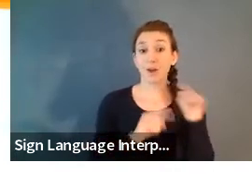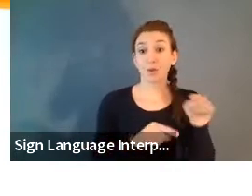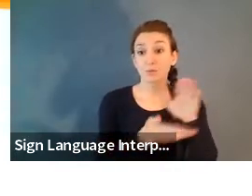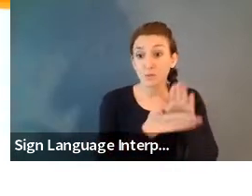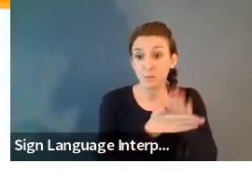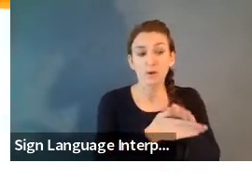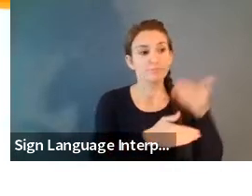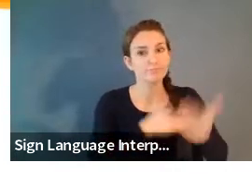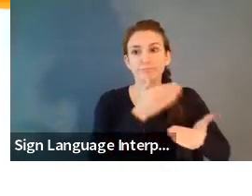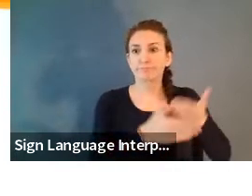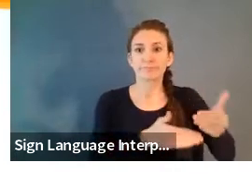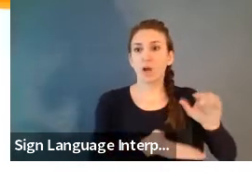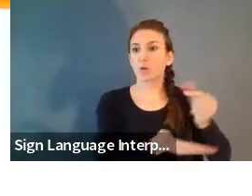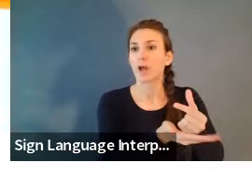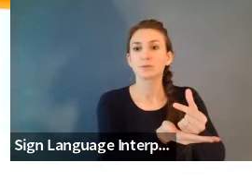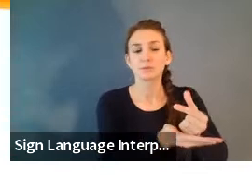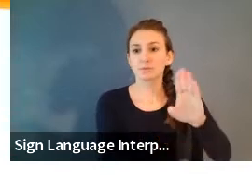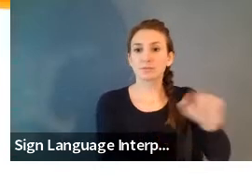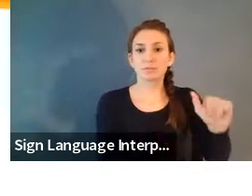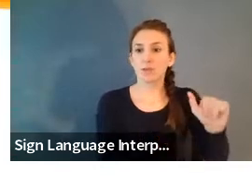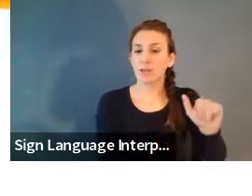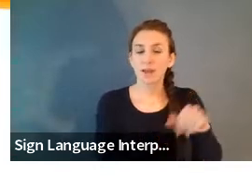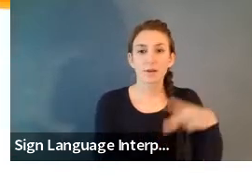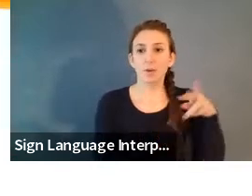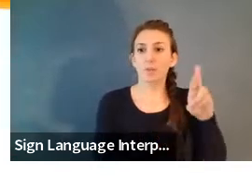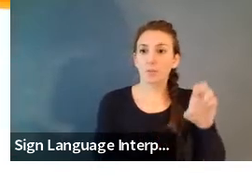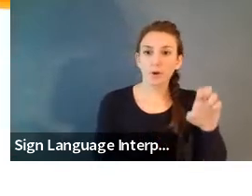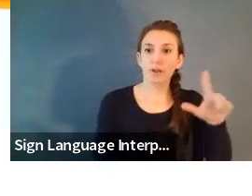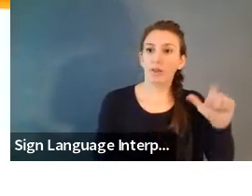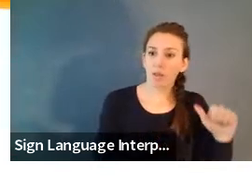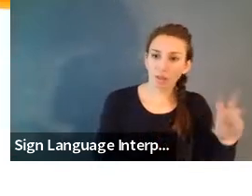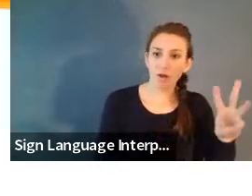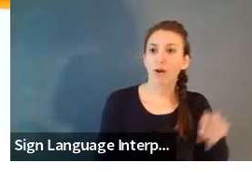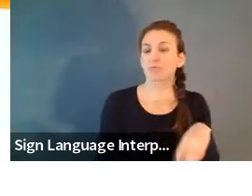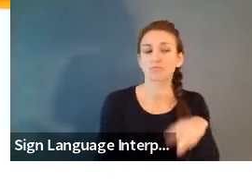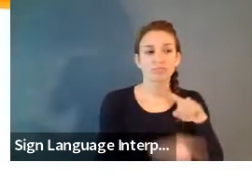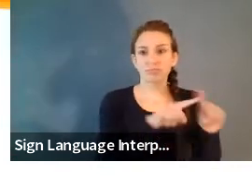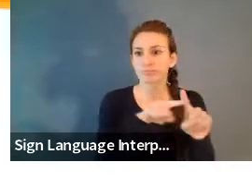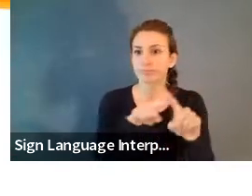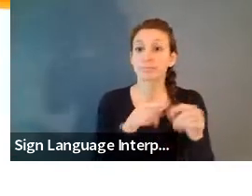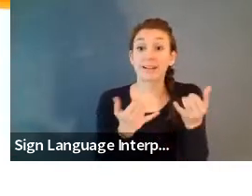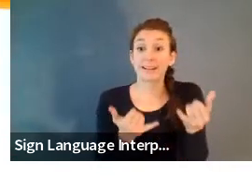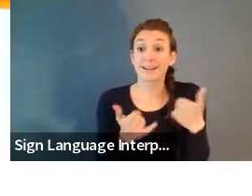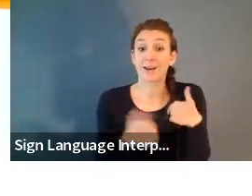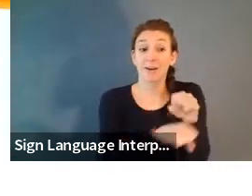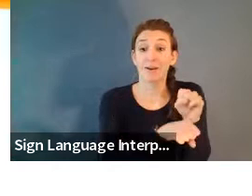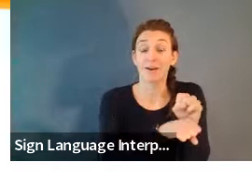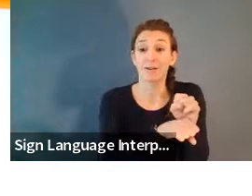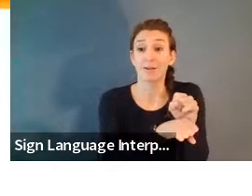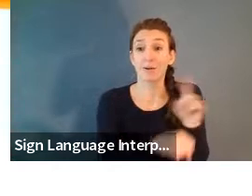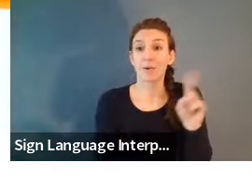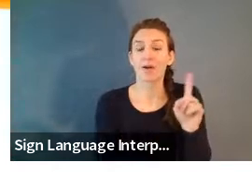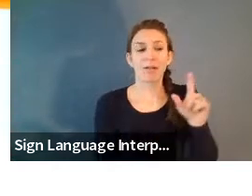Policy Society, Fresno State, Philosophy Pre-Law, summa cum laude honors. And I'm working at the law office of Kevin G. Little